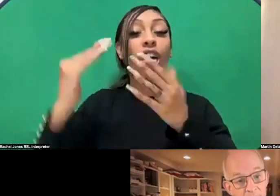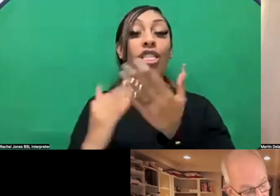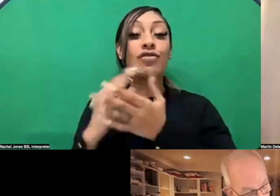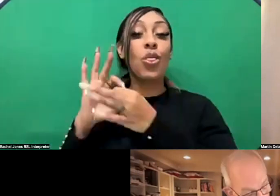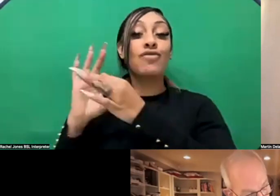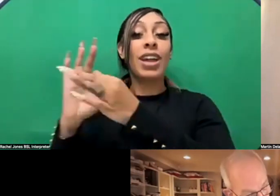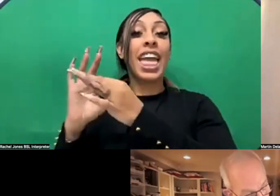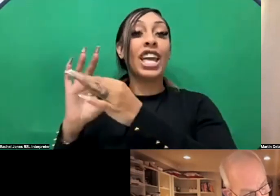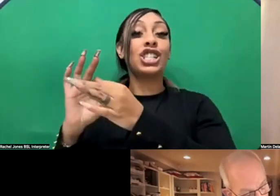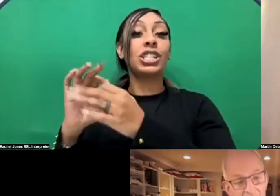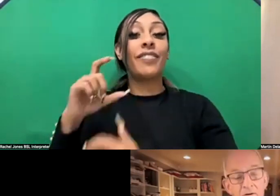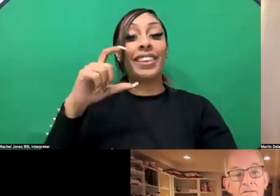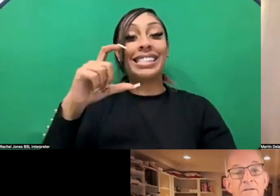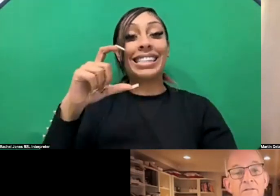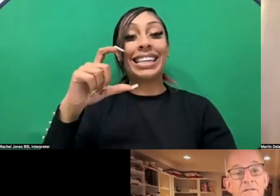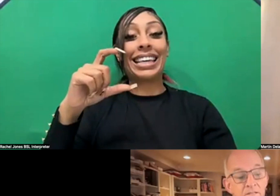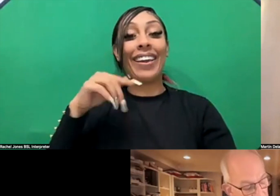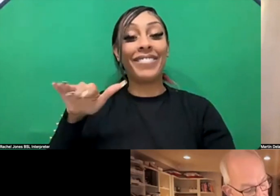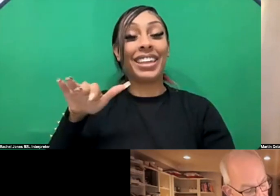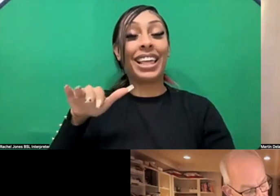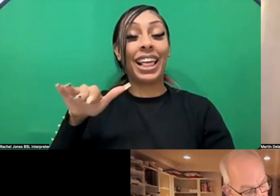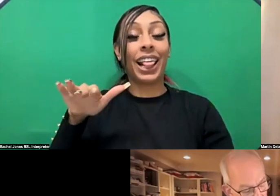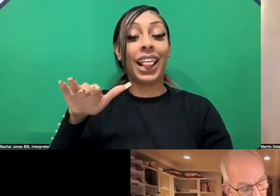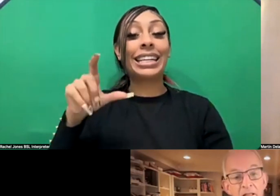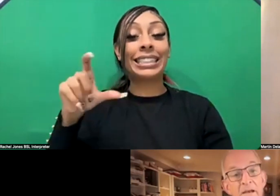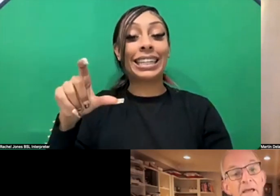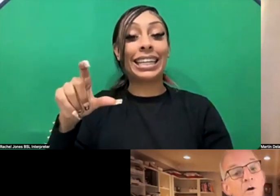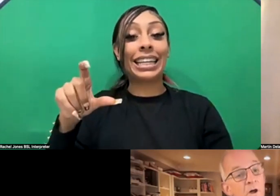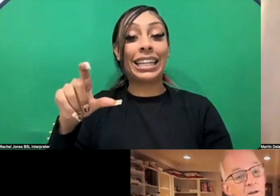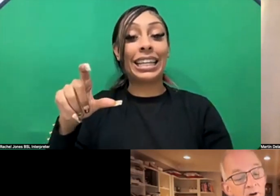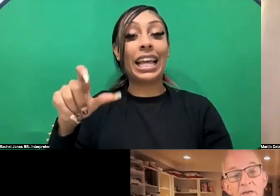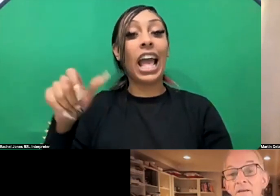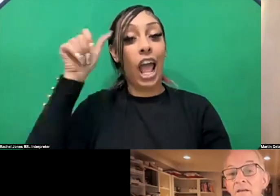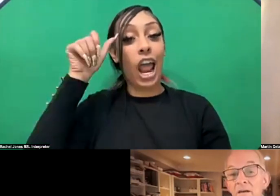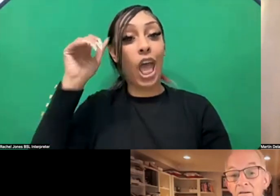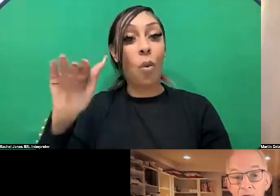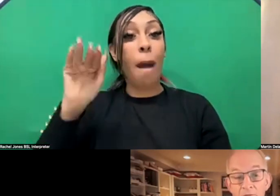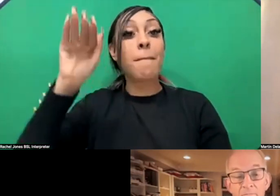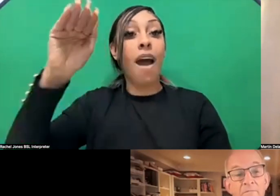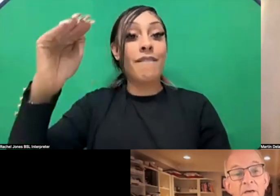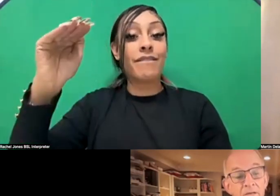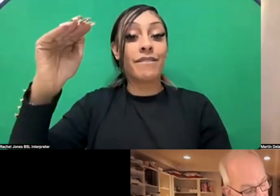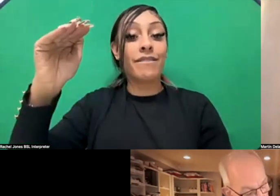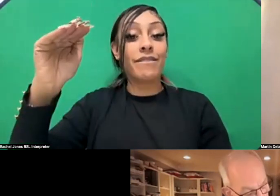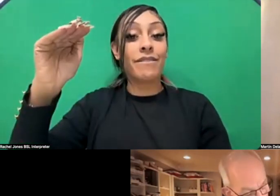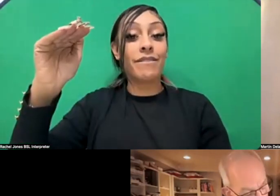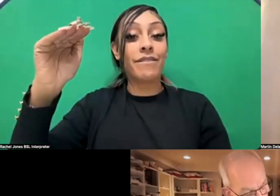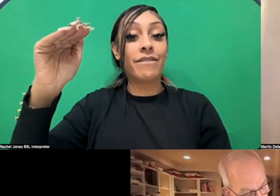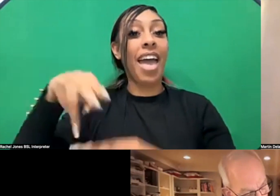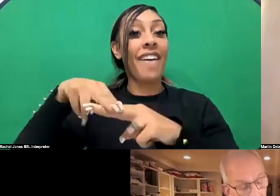C pads. So if I feel this is a C, then I know right above that, a fourth above that is an